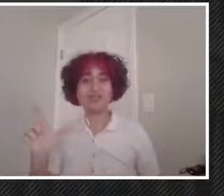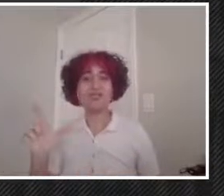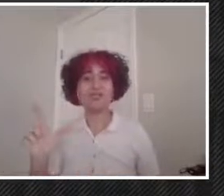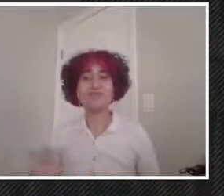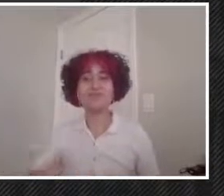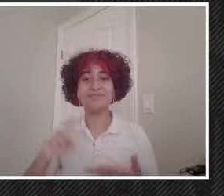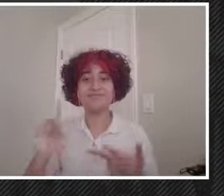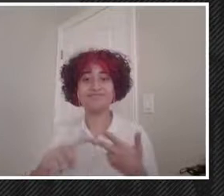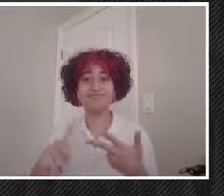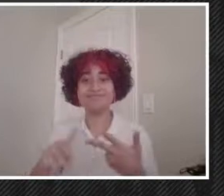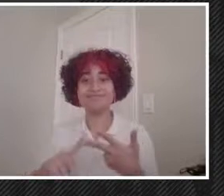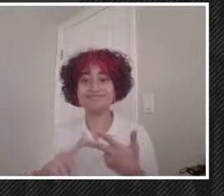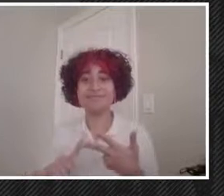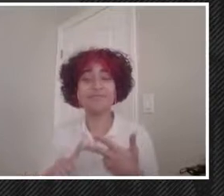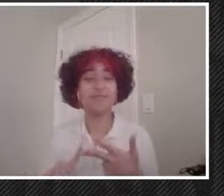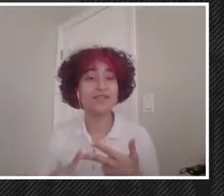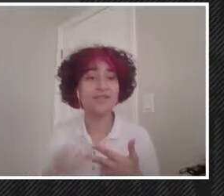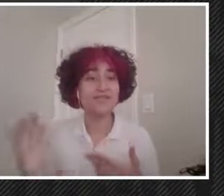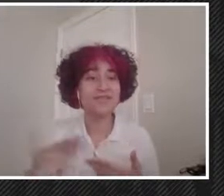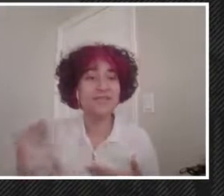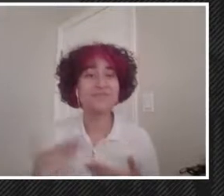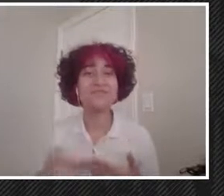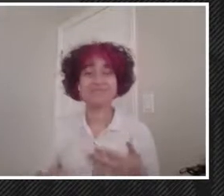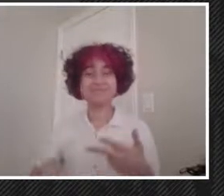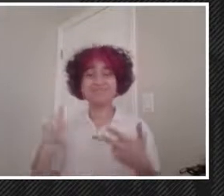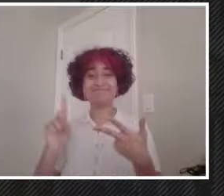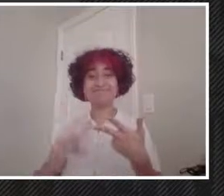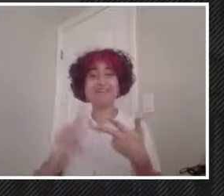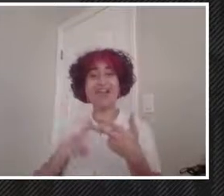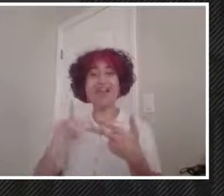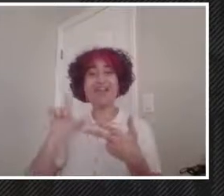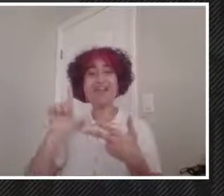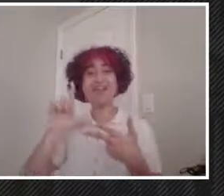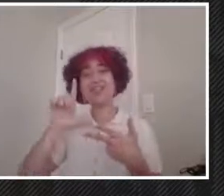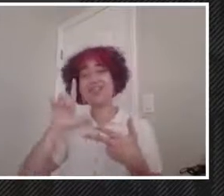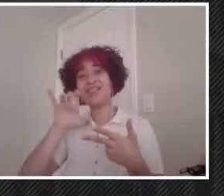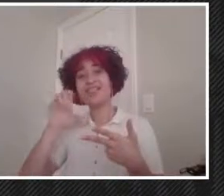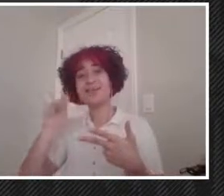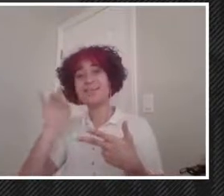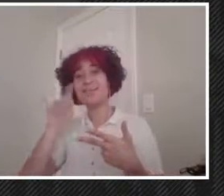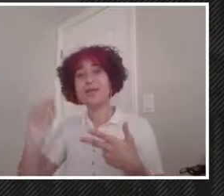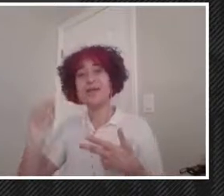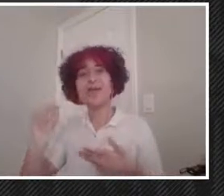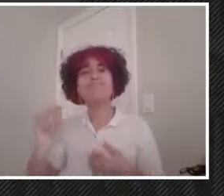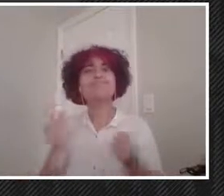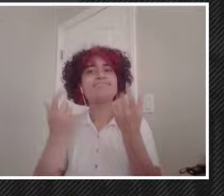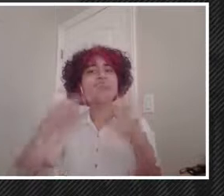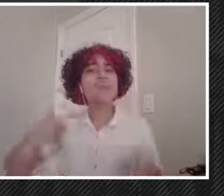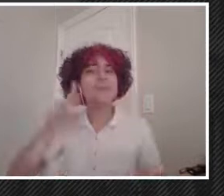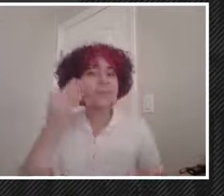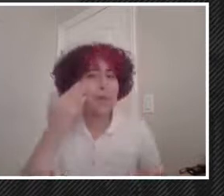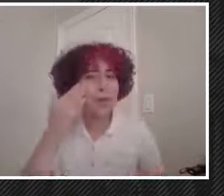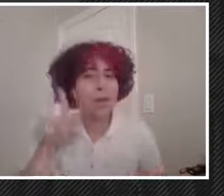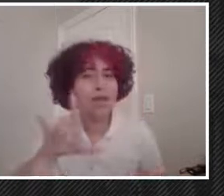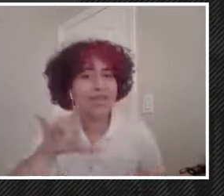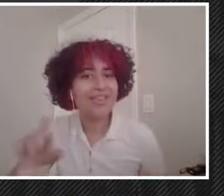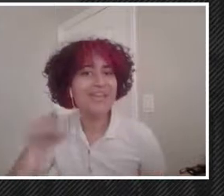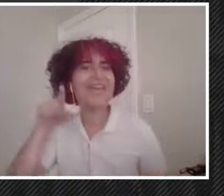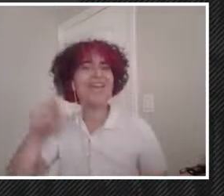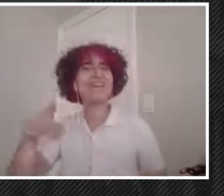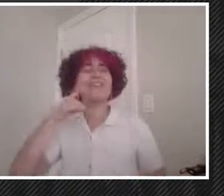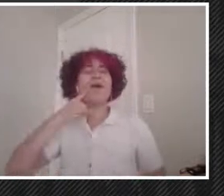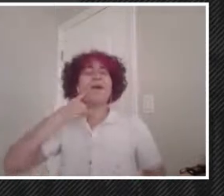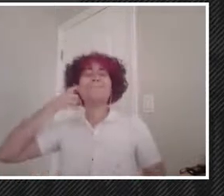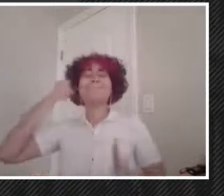And Lee, hey, Merritt. Welcome. Lee Merritt, many of you know Lee. He is a dynamic and renowned civil